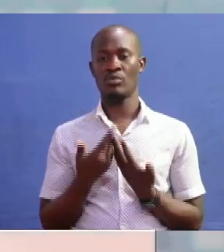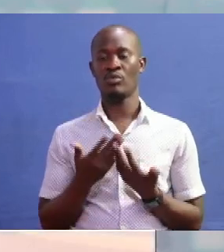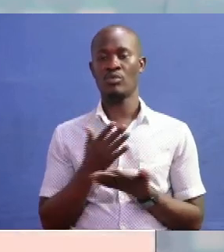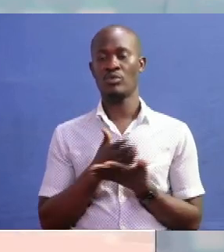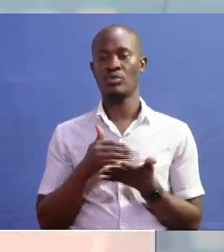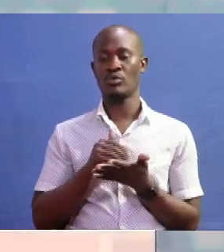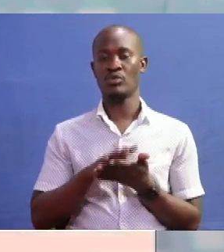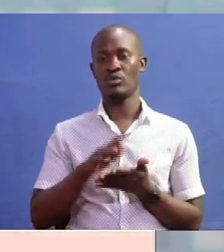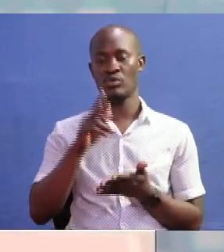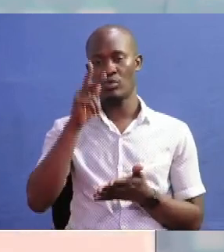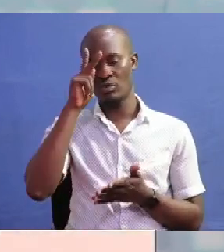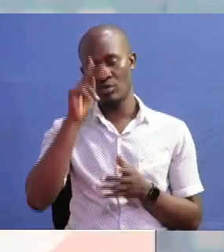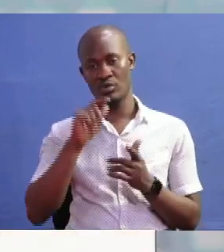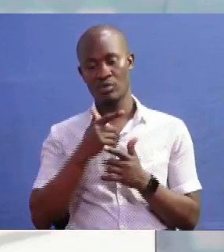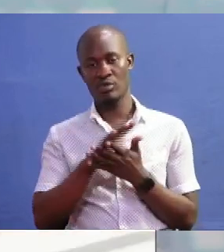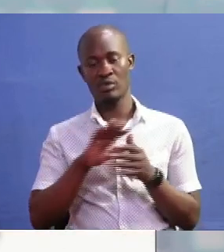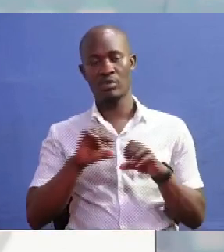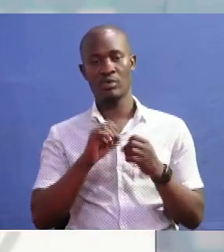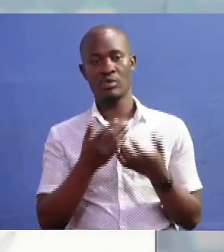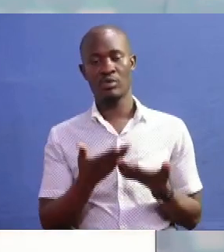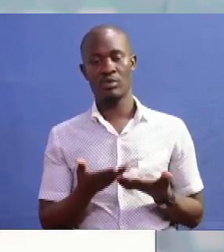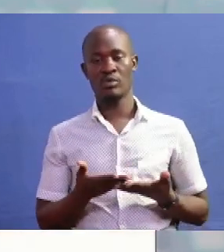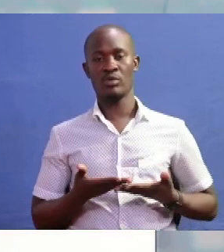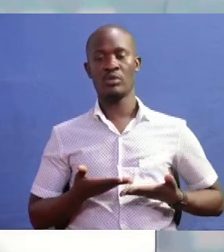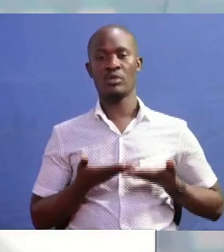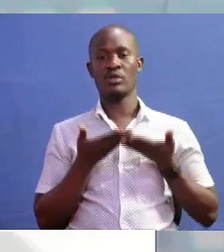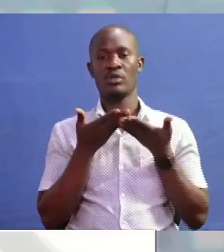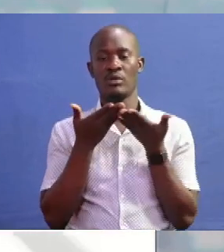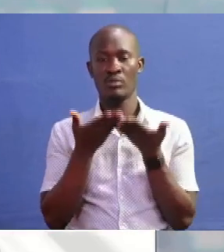the knowledge on different circles and take them on the